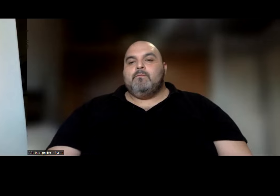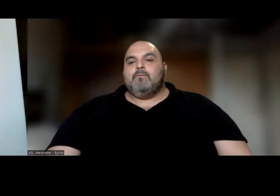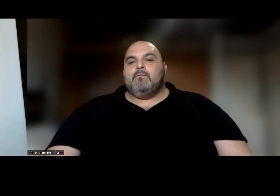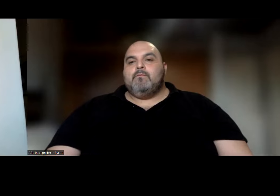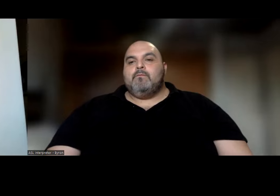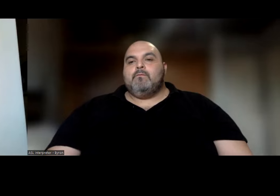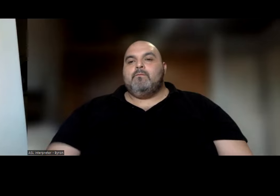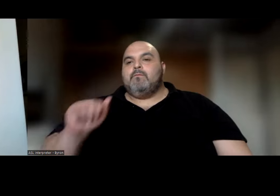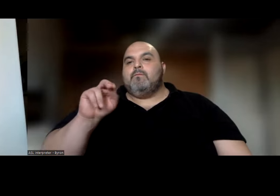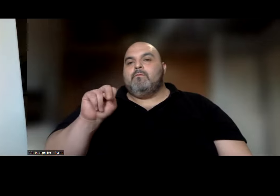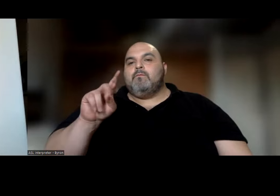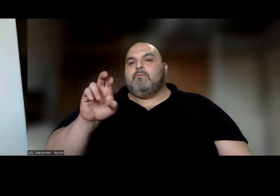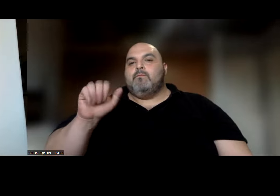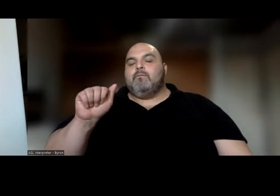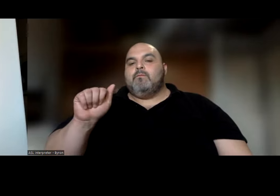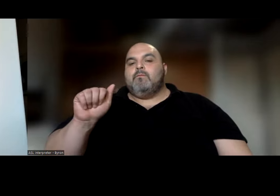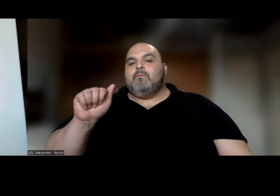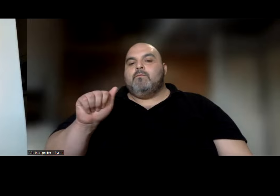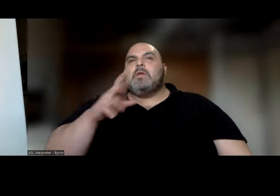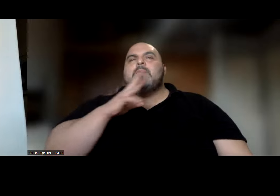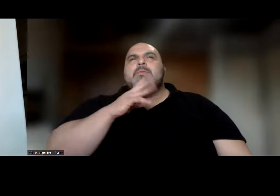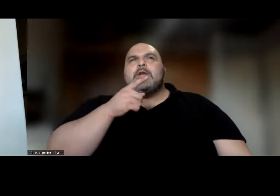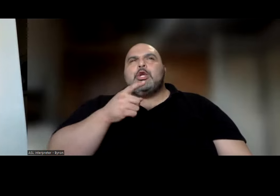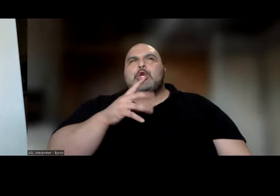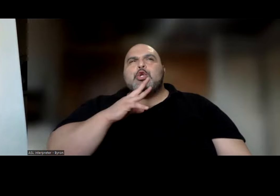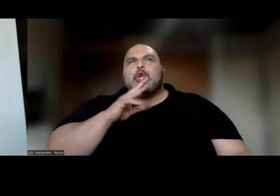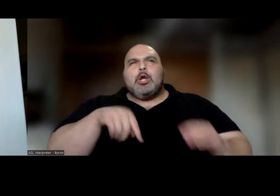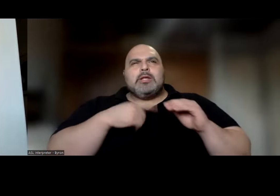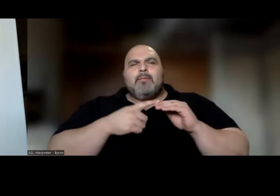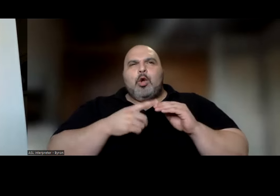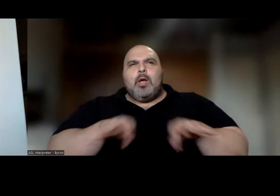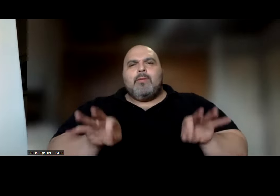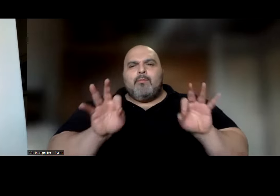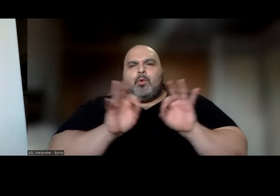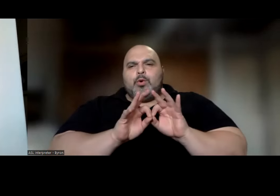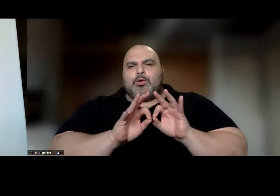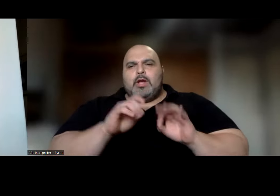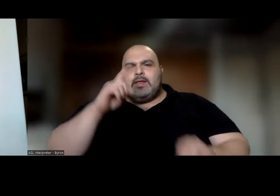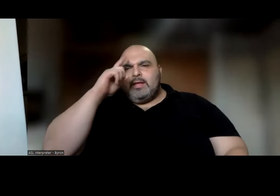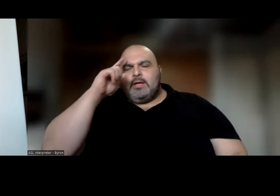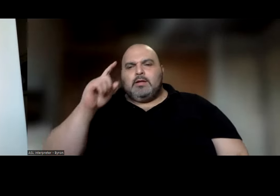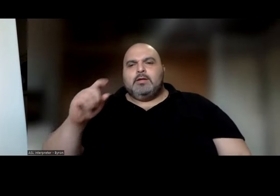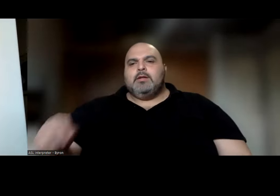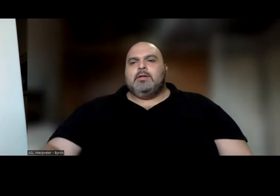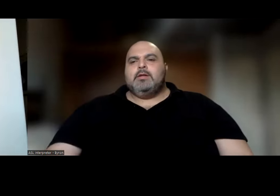Andrea, I think you when he was speaking, you talked about the importance, I think, of